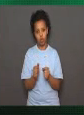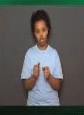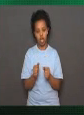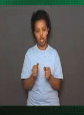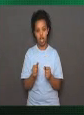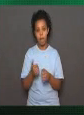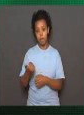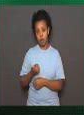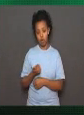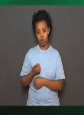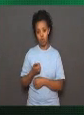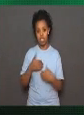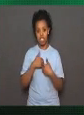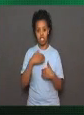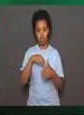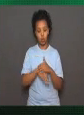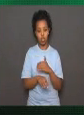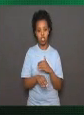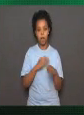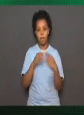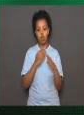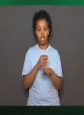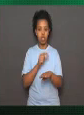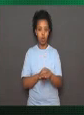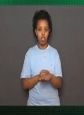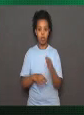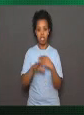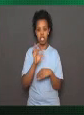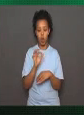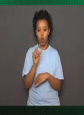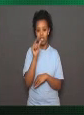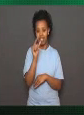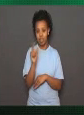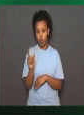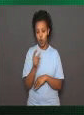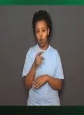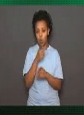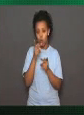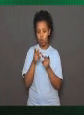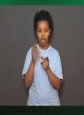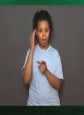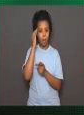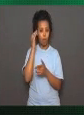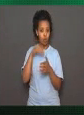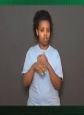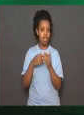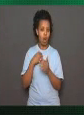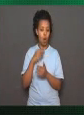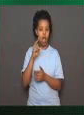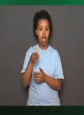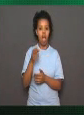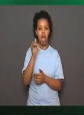mammals, the biological clock is found in the small area of the hypothalamus of the